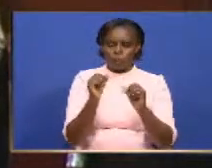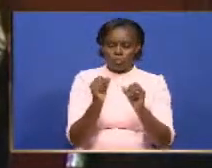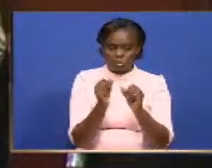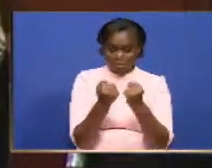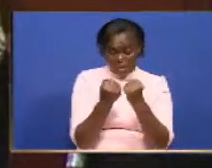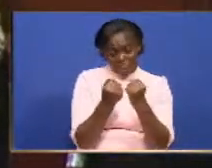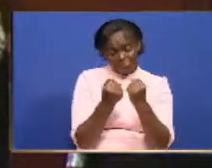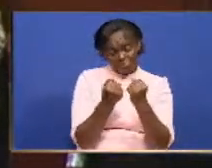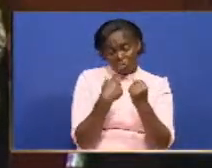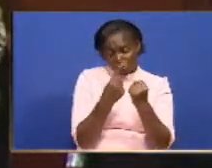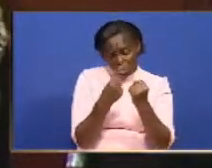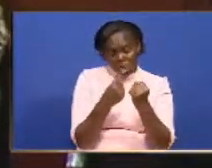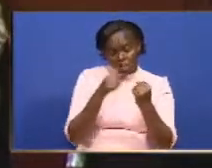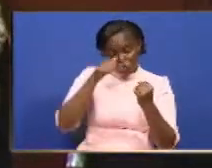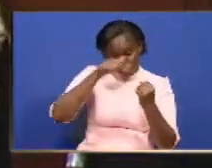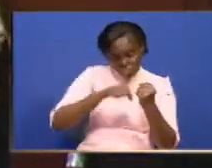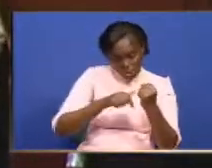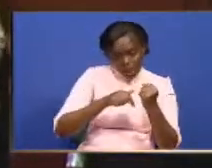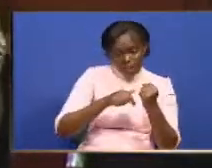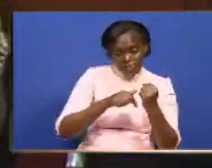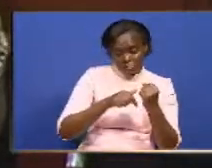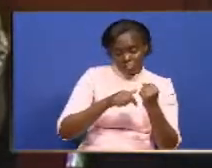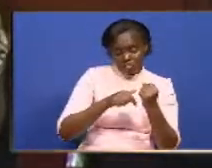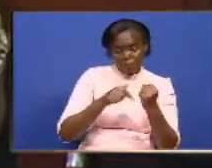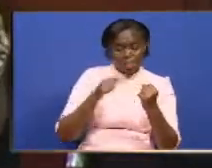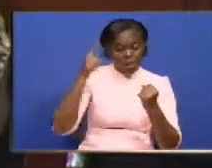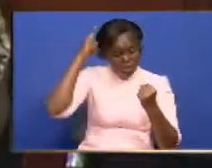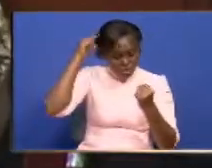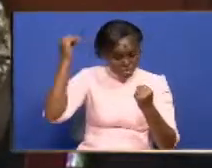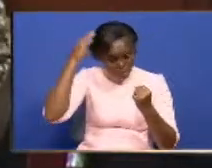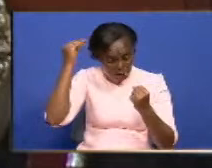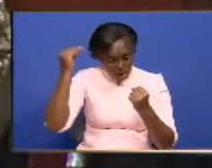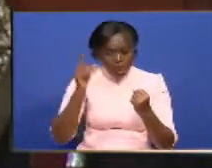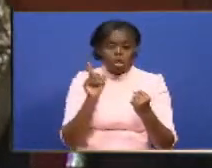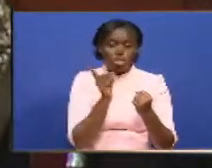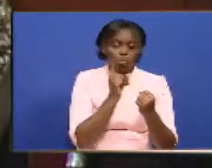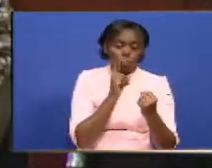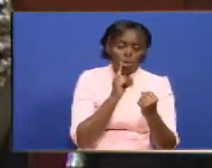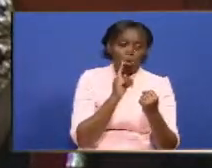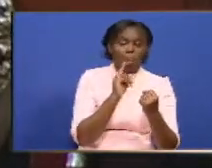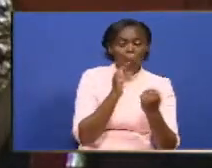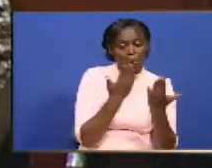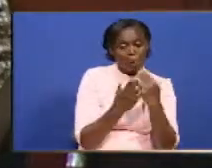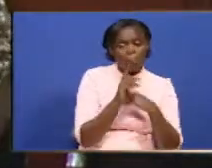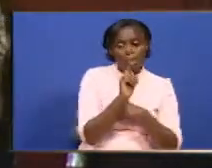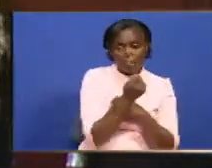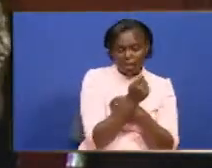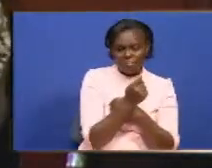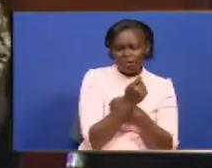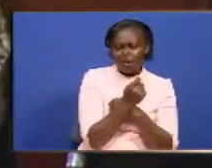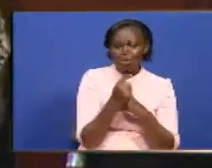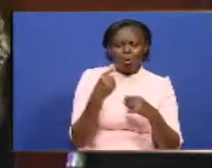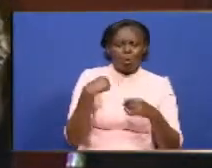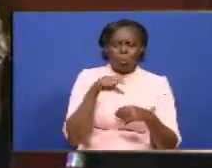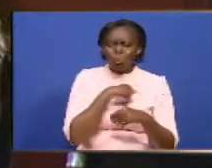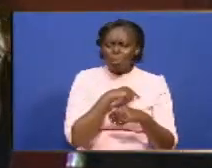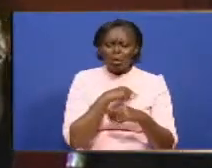another country. We cannot compare ourselves with countries like Germany, who are hosting a